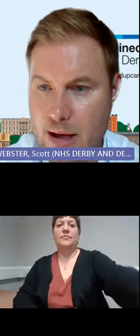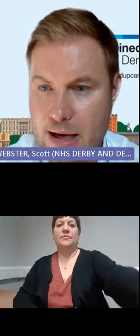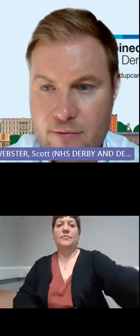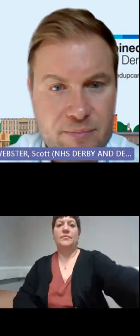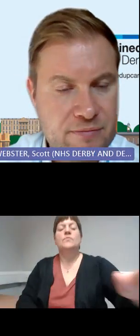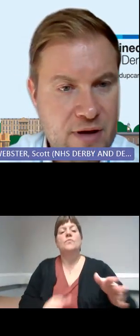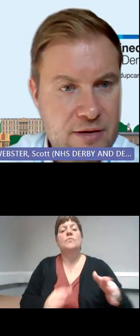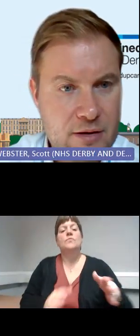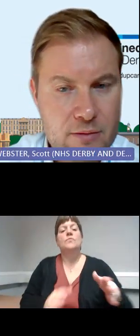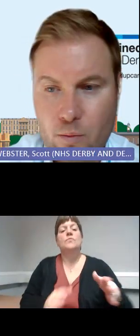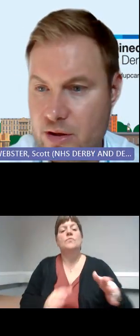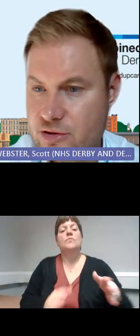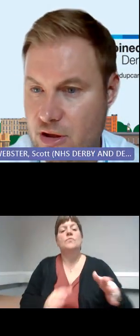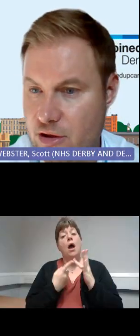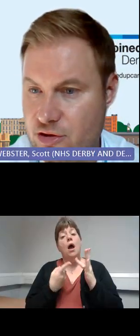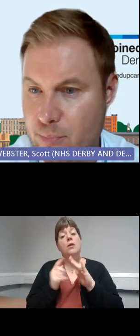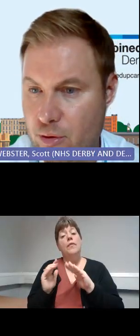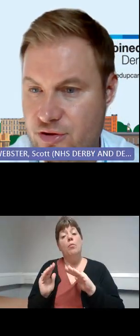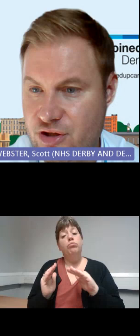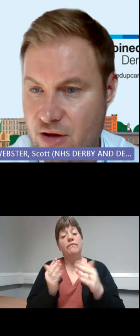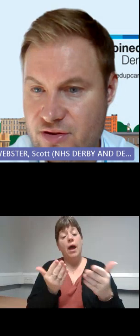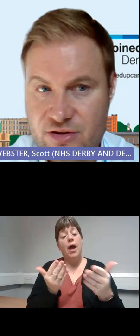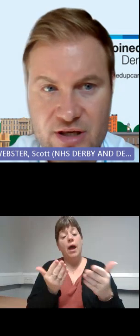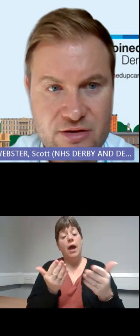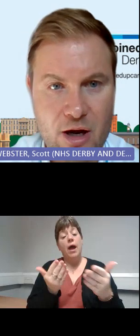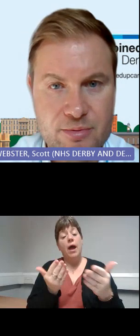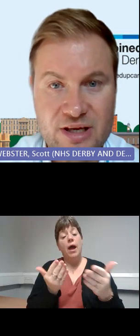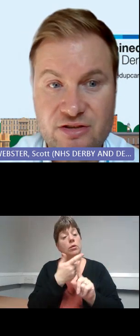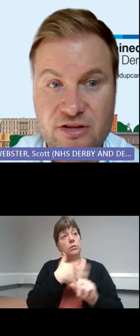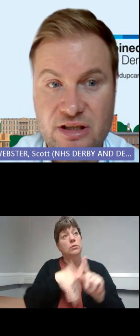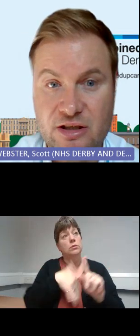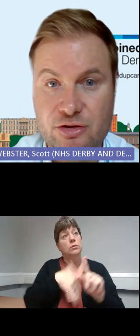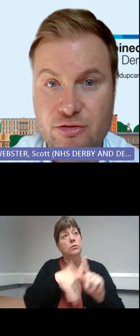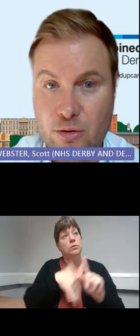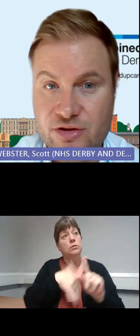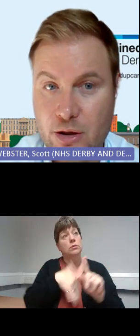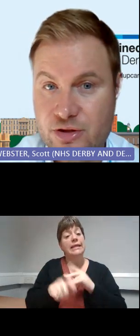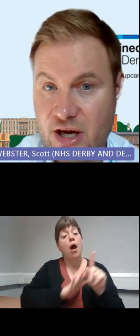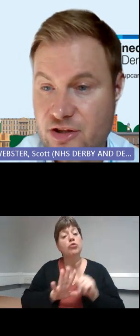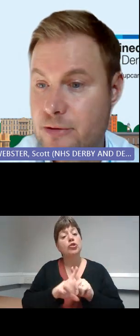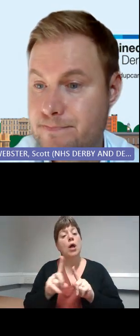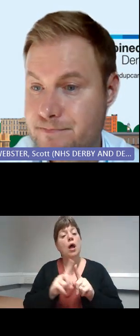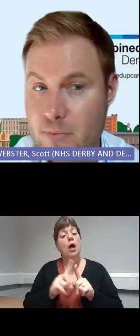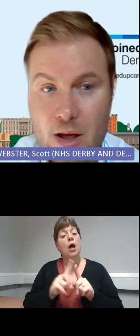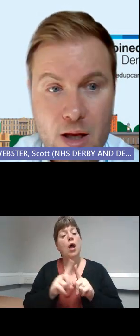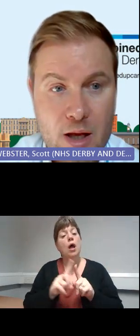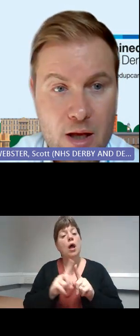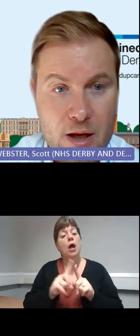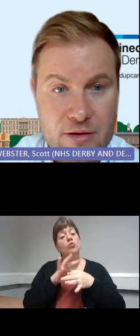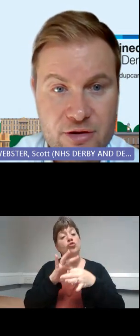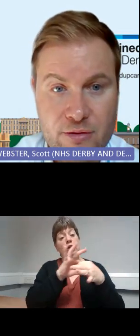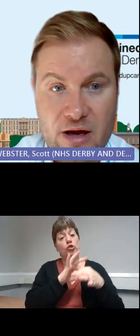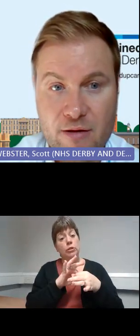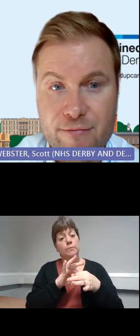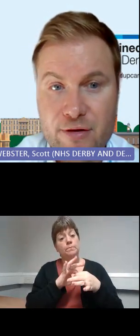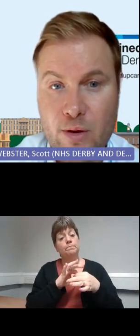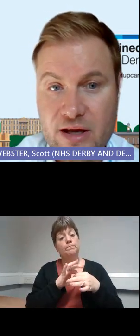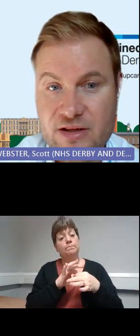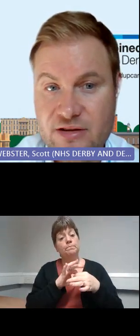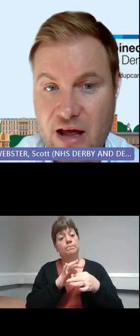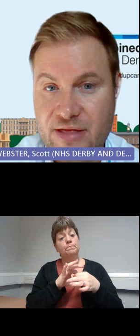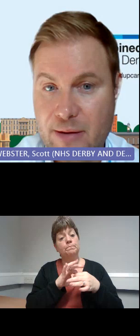So another provider which supports services in Derbyshire is the Stroke Association. So there